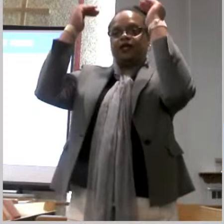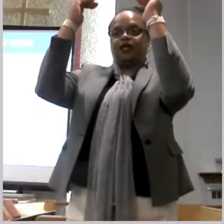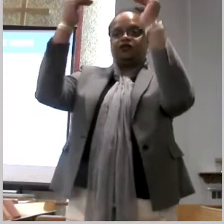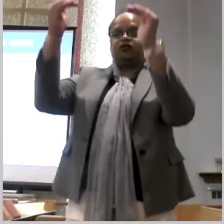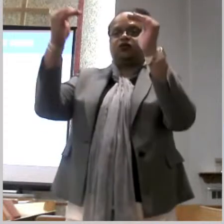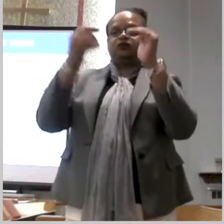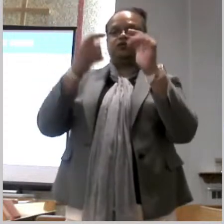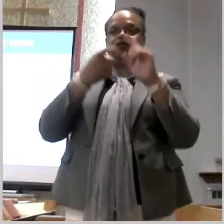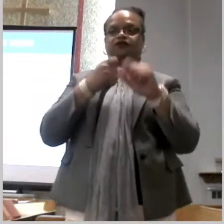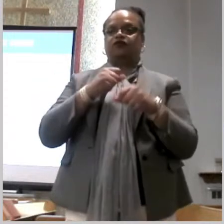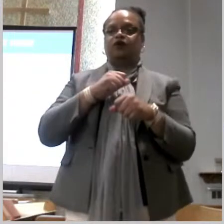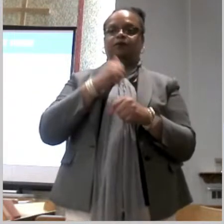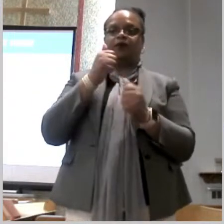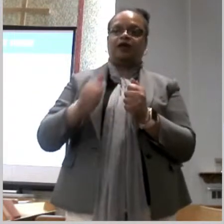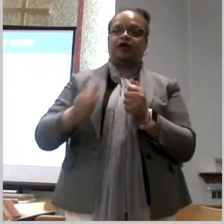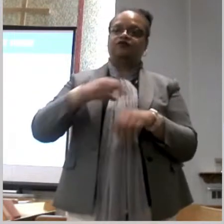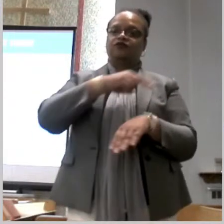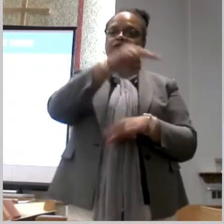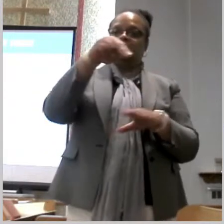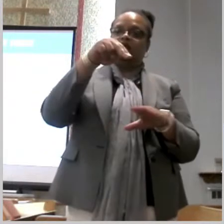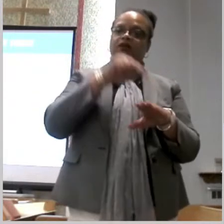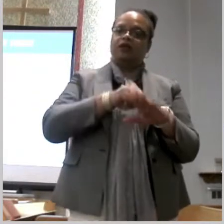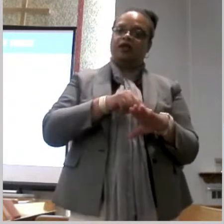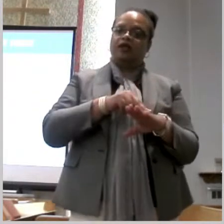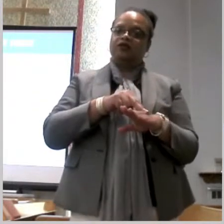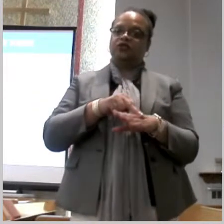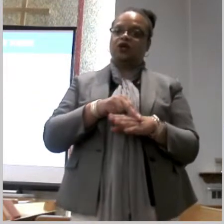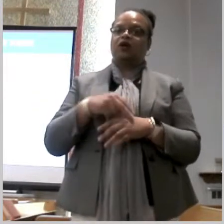High, exalted in every